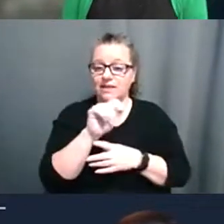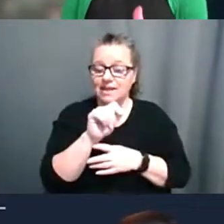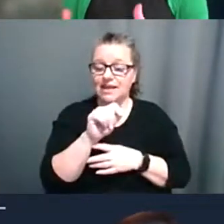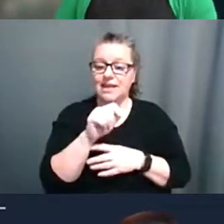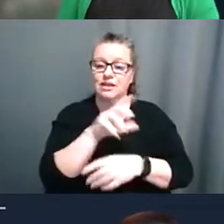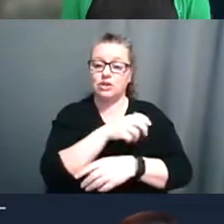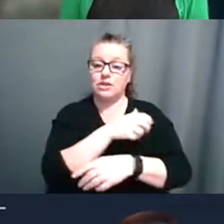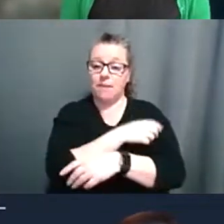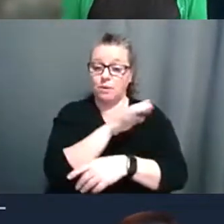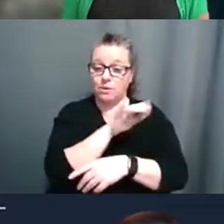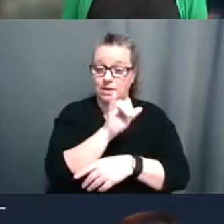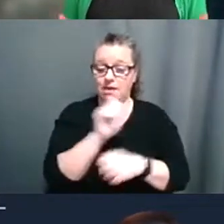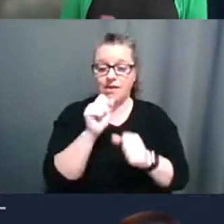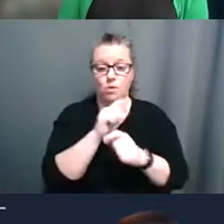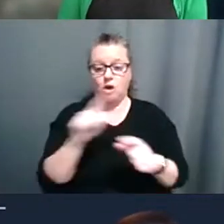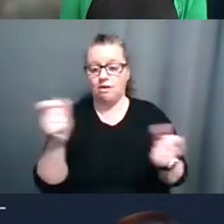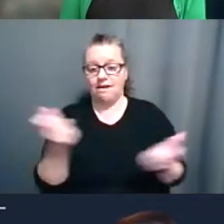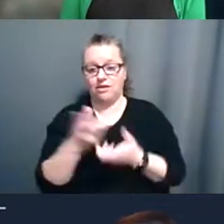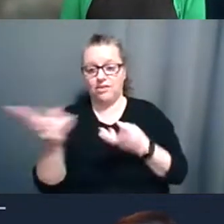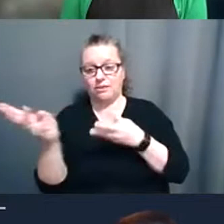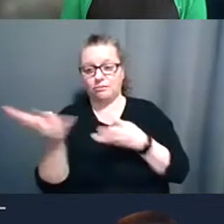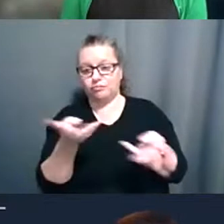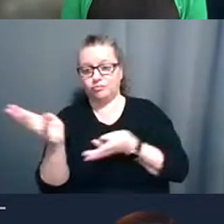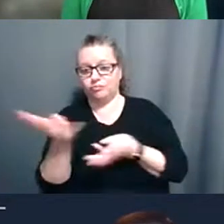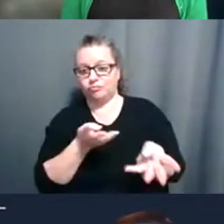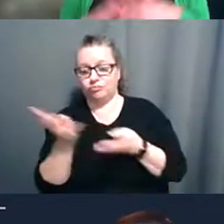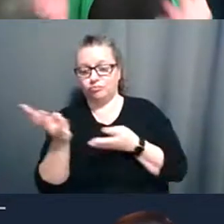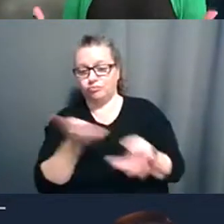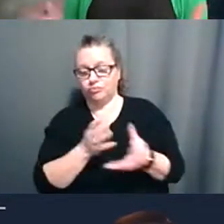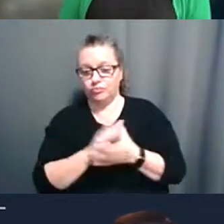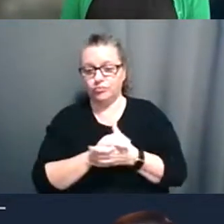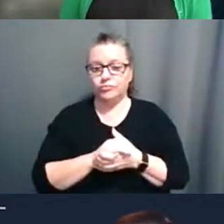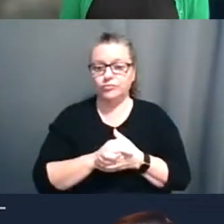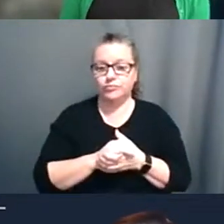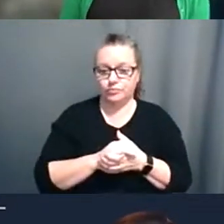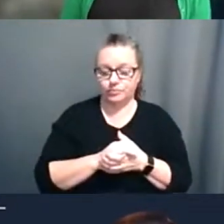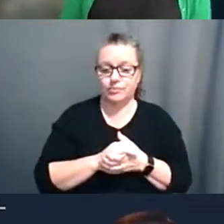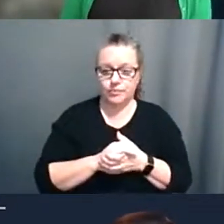that it would just pull everything from our SharePoint list behind the scenes.